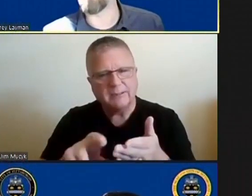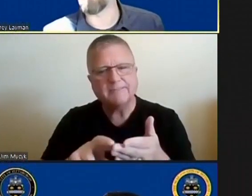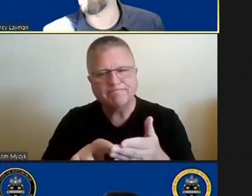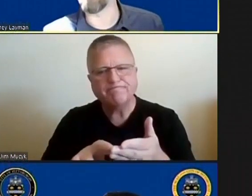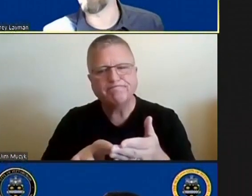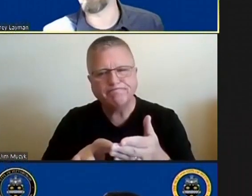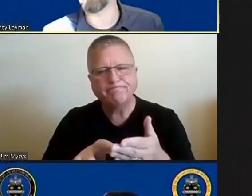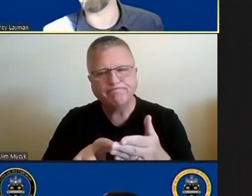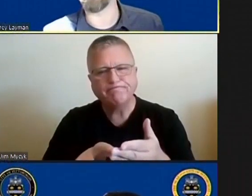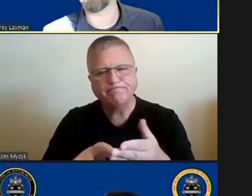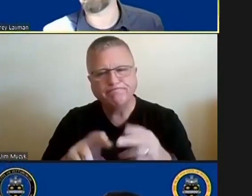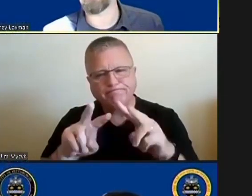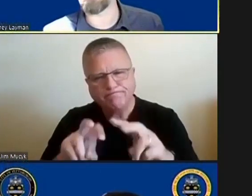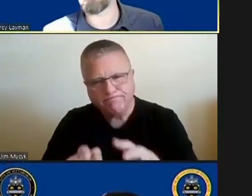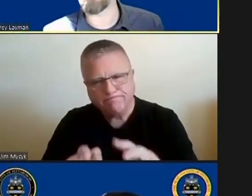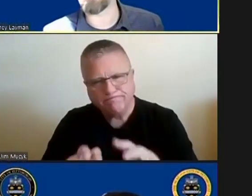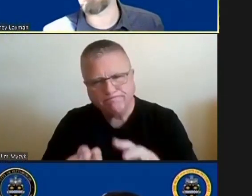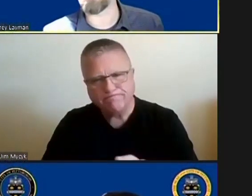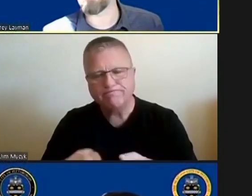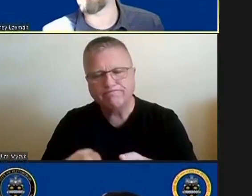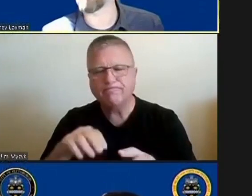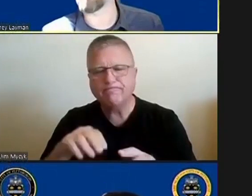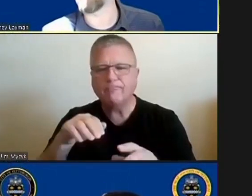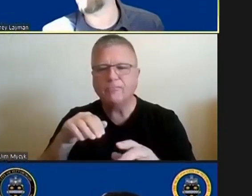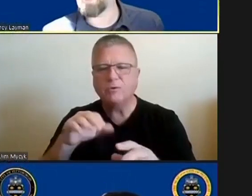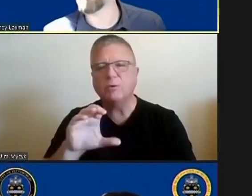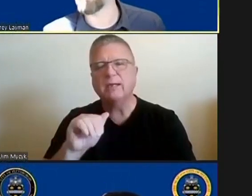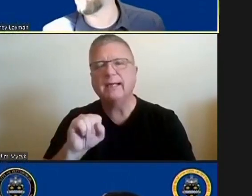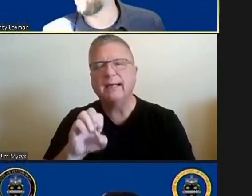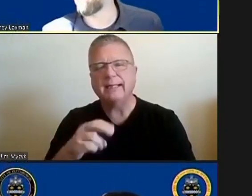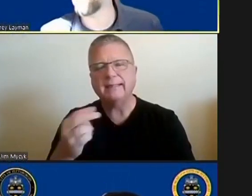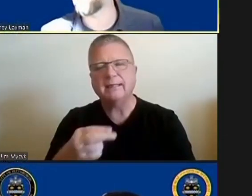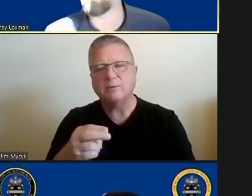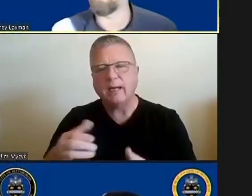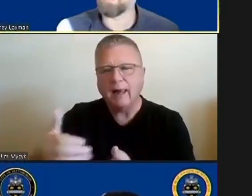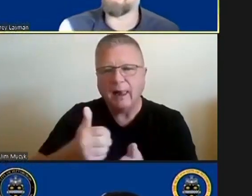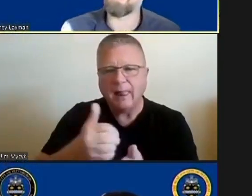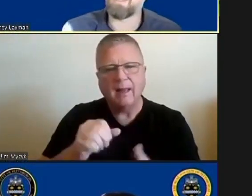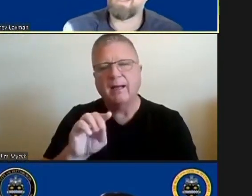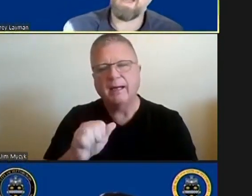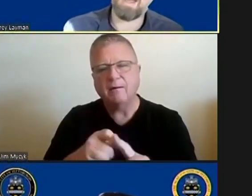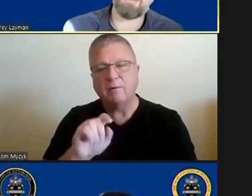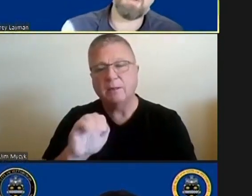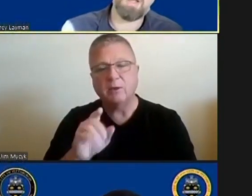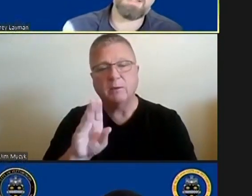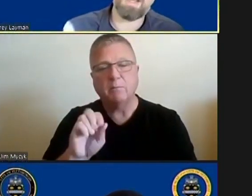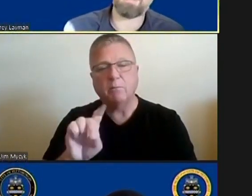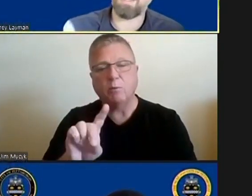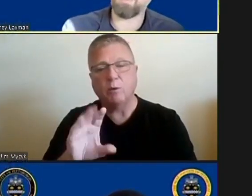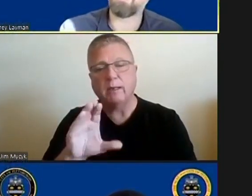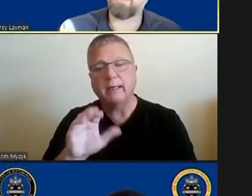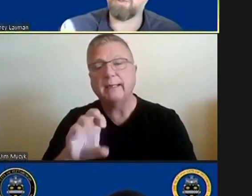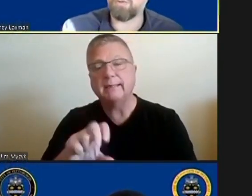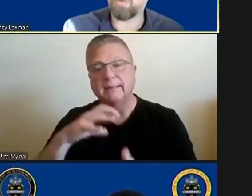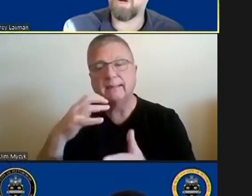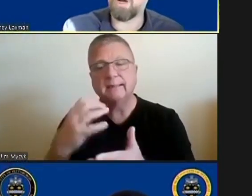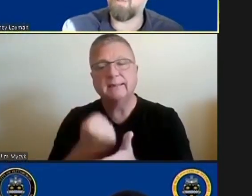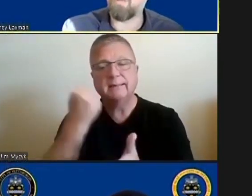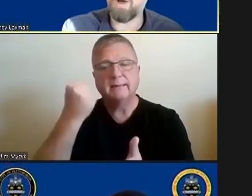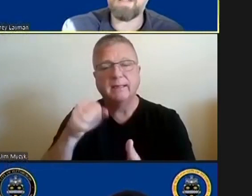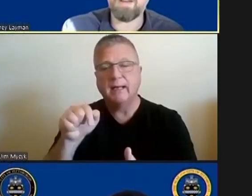into the case history, compiling data from our zoning board cases and utilizing that data